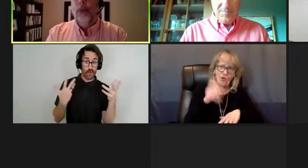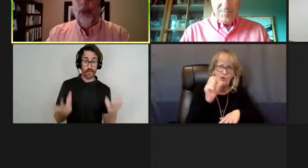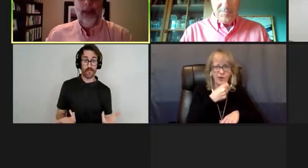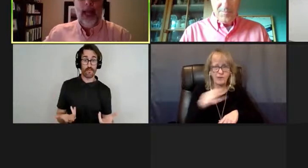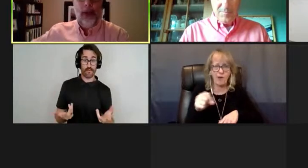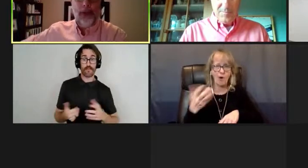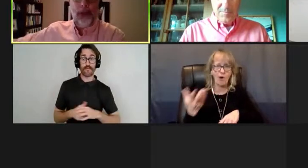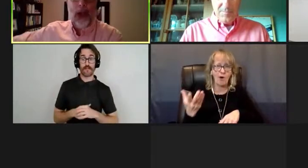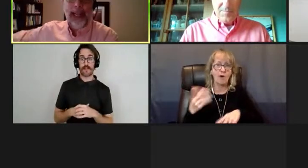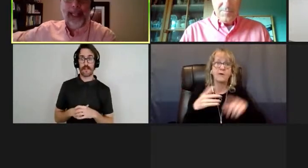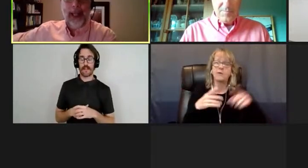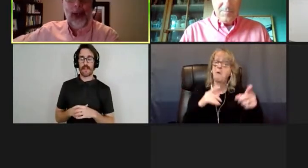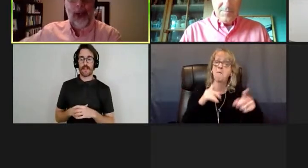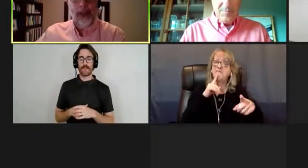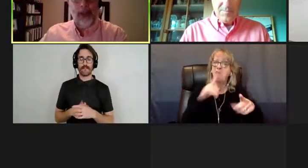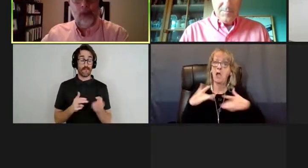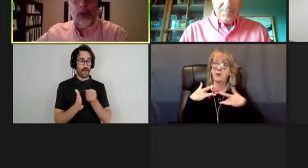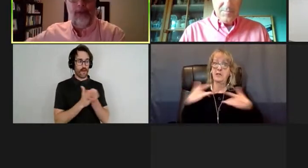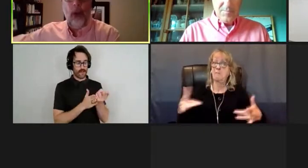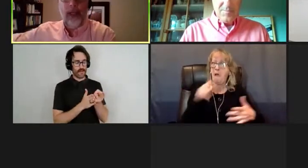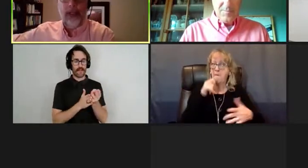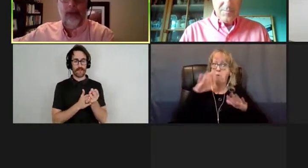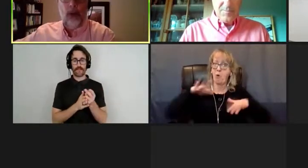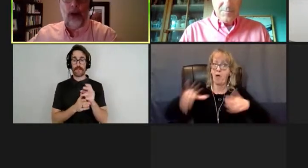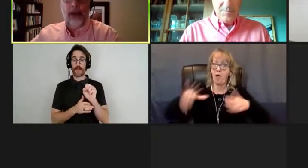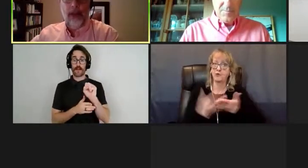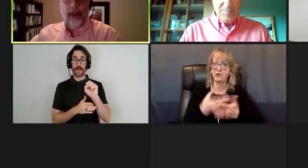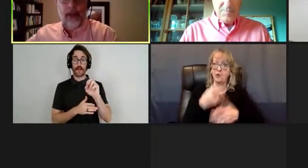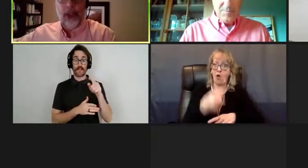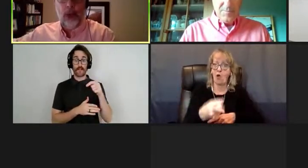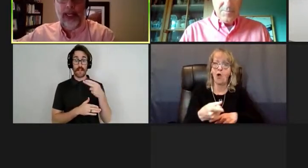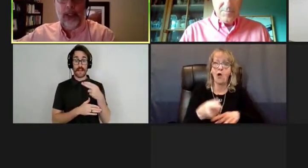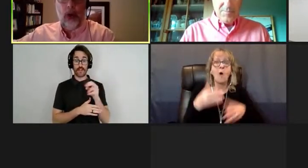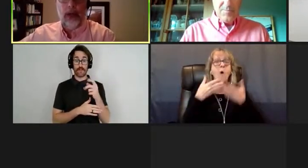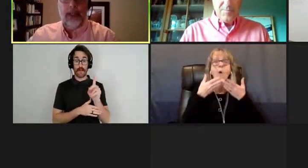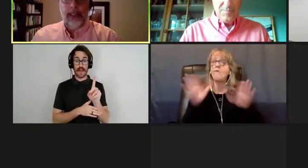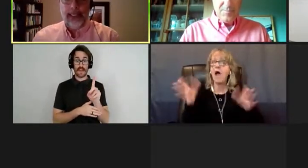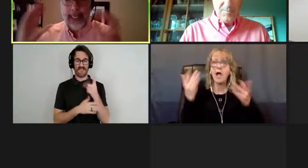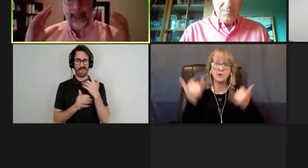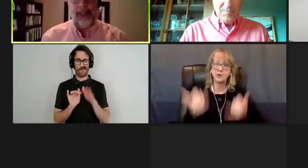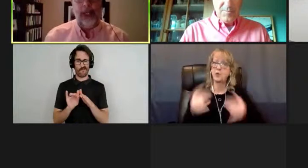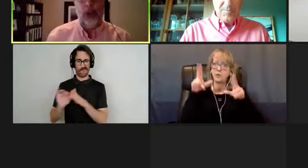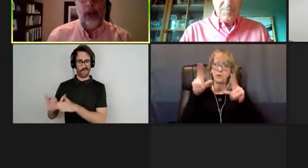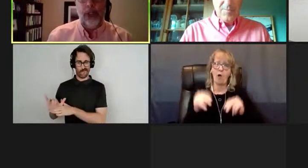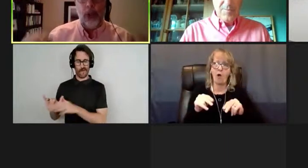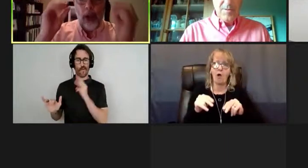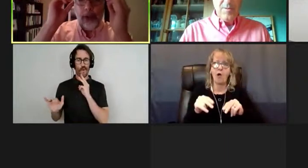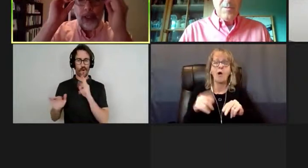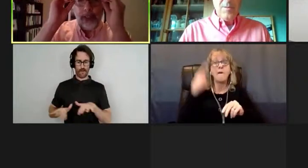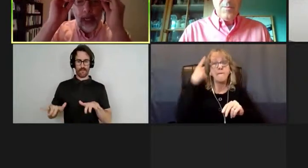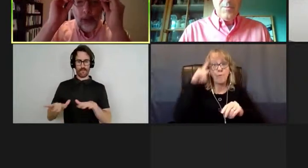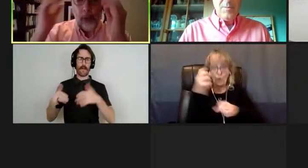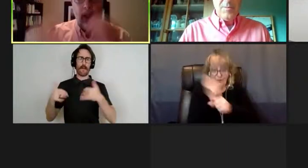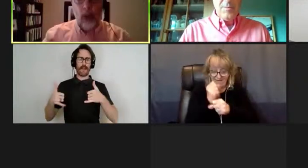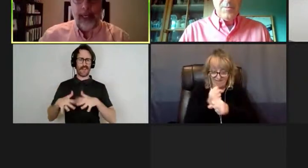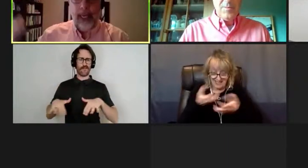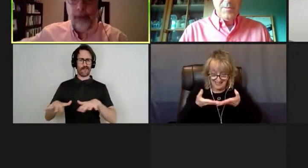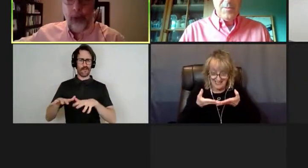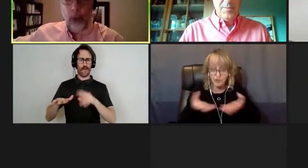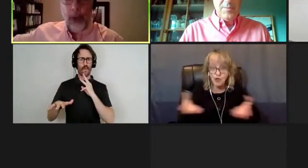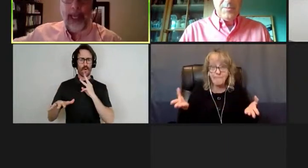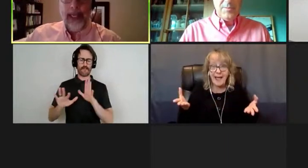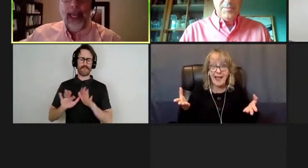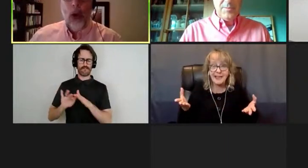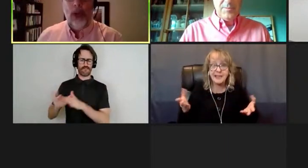we're putting that one aside. Like the focus for this week's work to get this section 22 out, because we really want to get it out